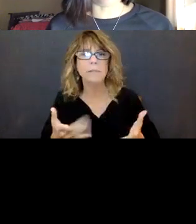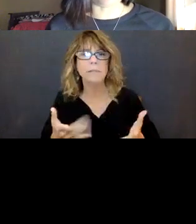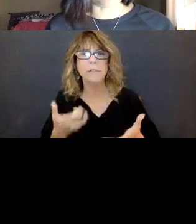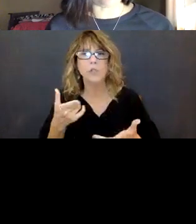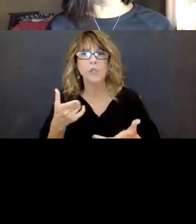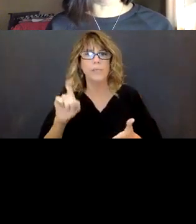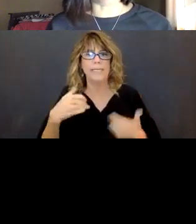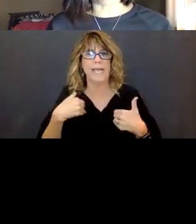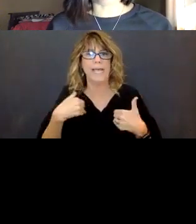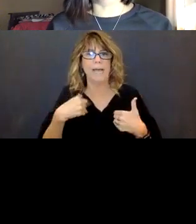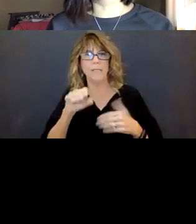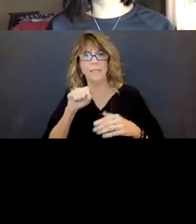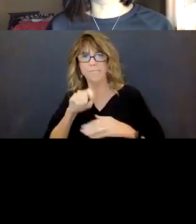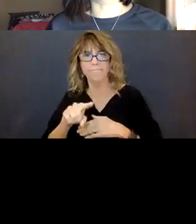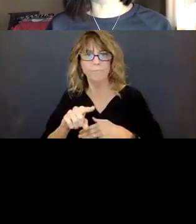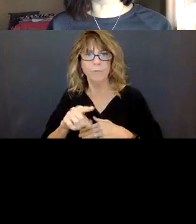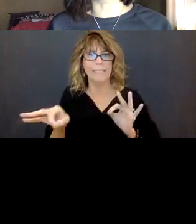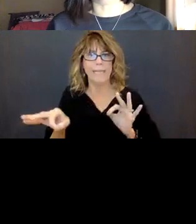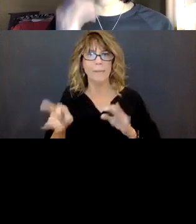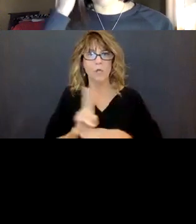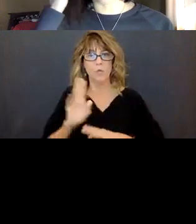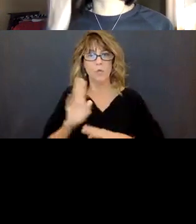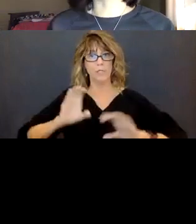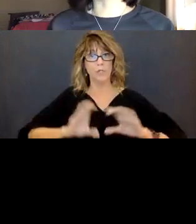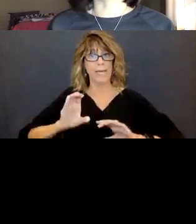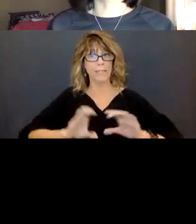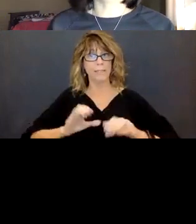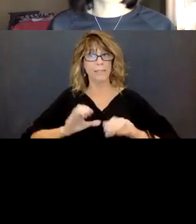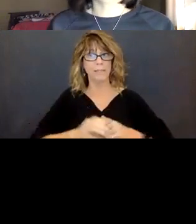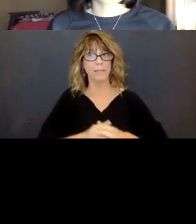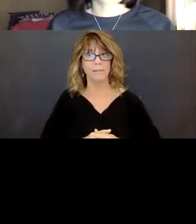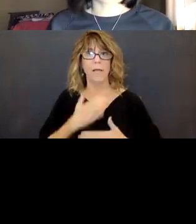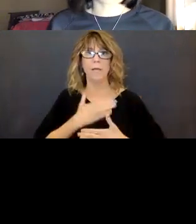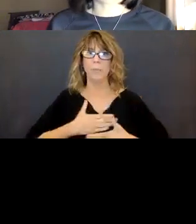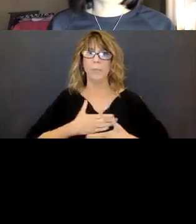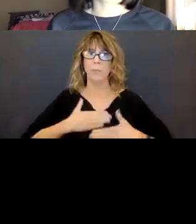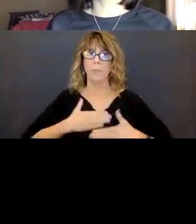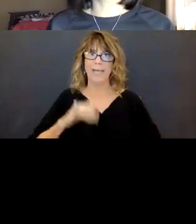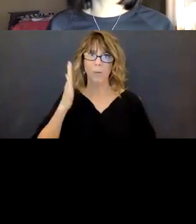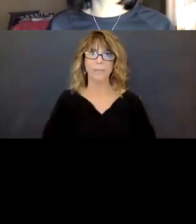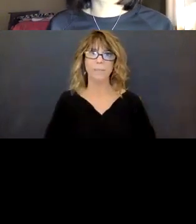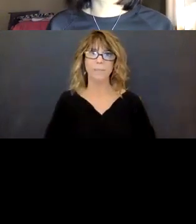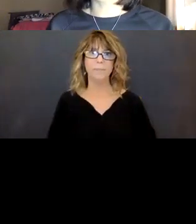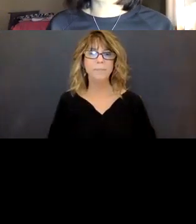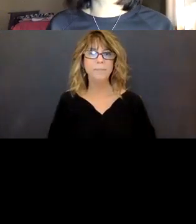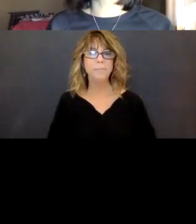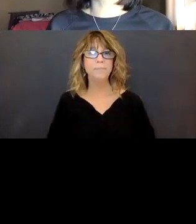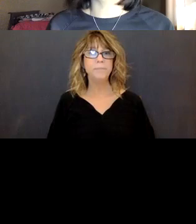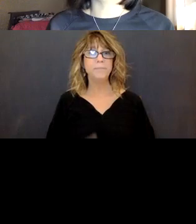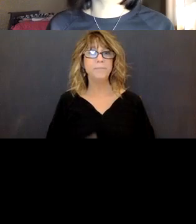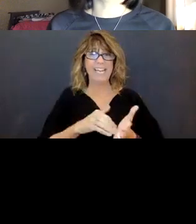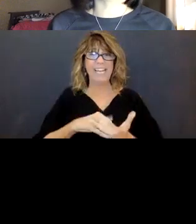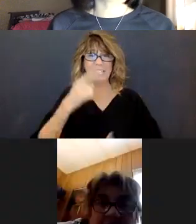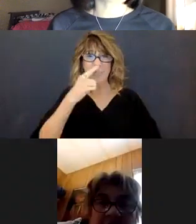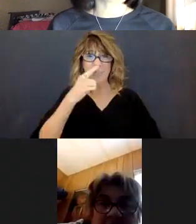your question out or a statement, please use the chat box. That would be much appreciated. But again, if you can turn your camera off,